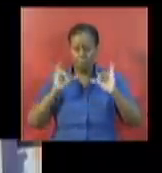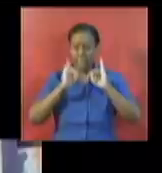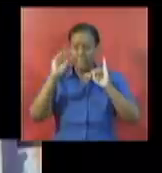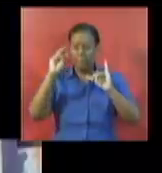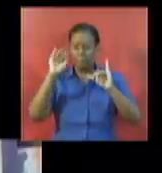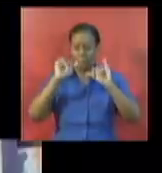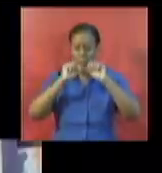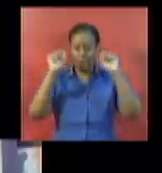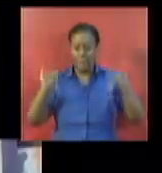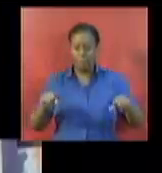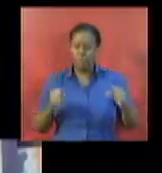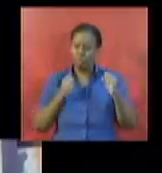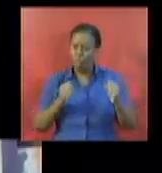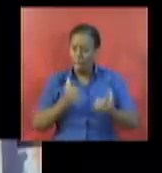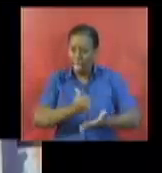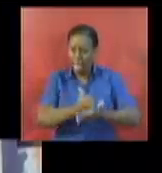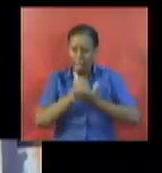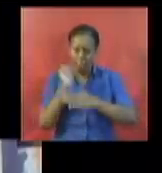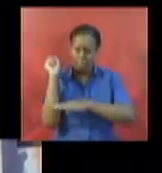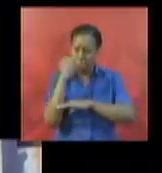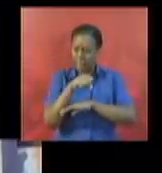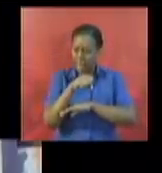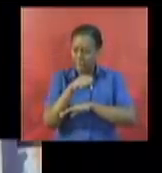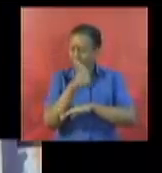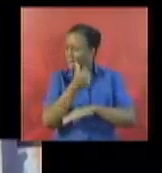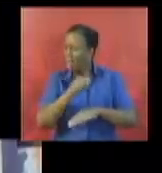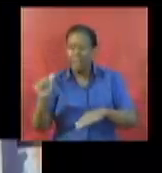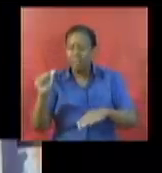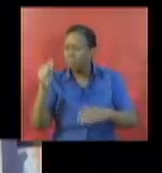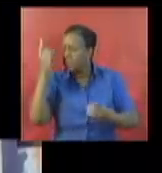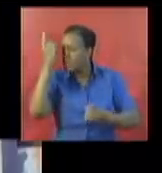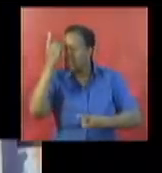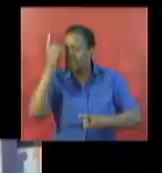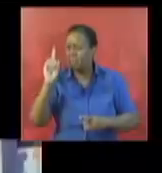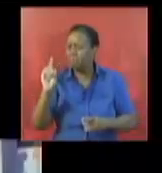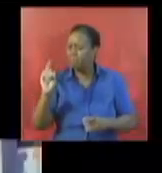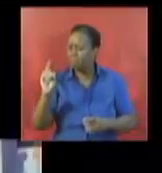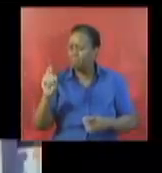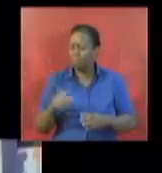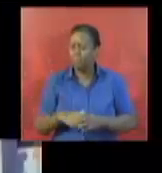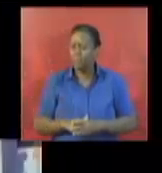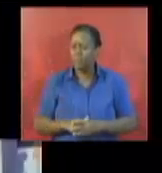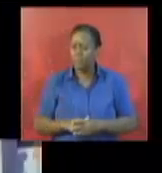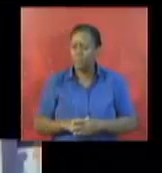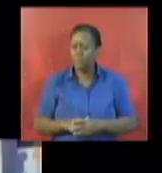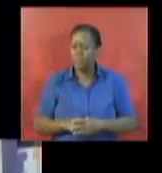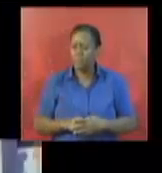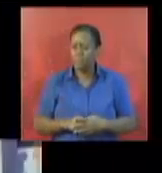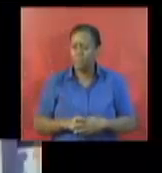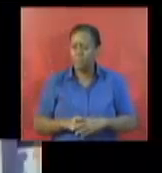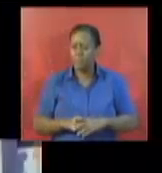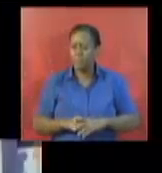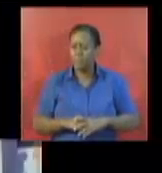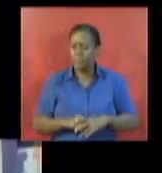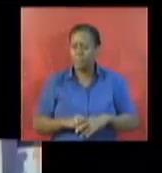whereas a weakened immune system causes one to succumb to diseases more readily. And with our present alarming state